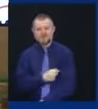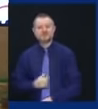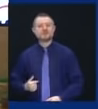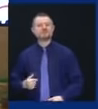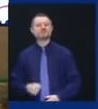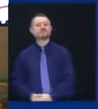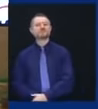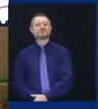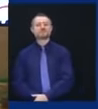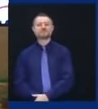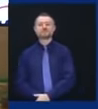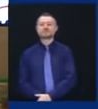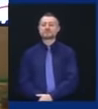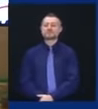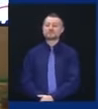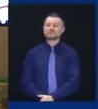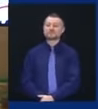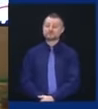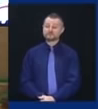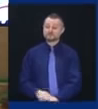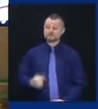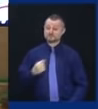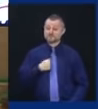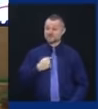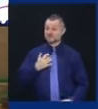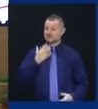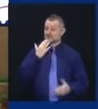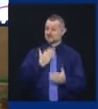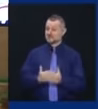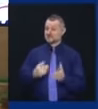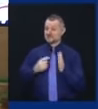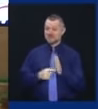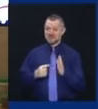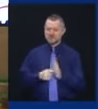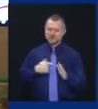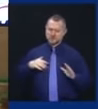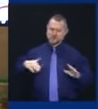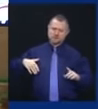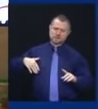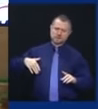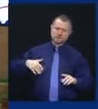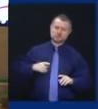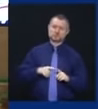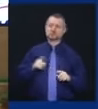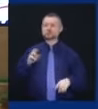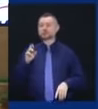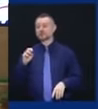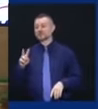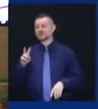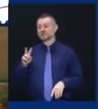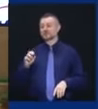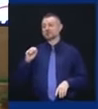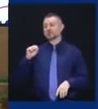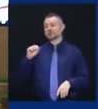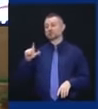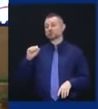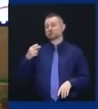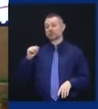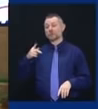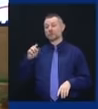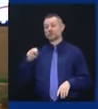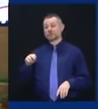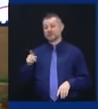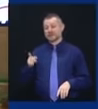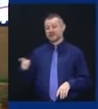so I'm not the best example yet. But here you have Reverend Sharpton, who, you know, took the